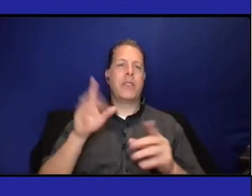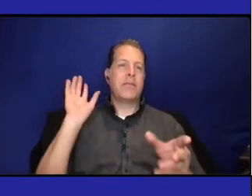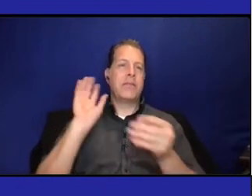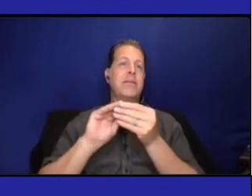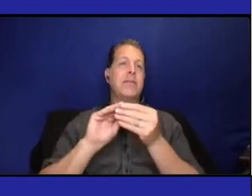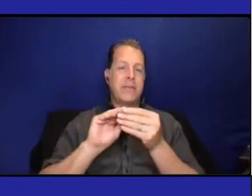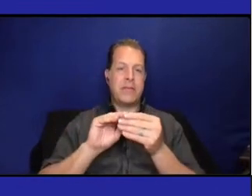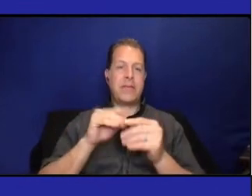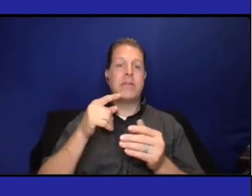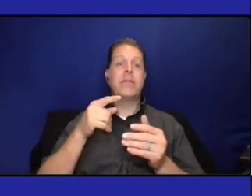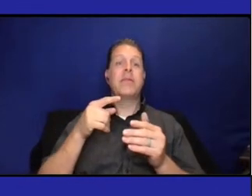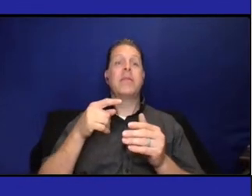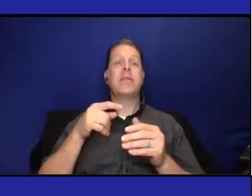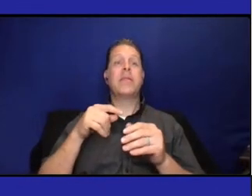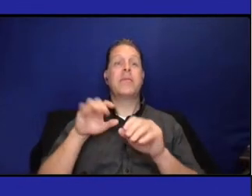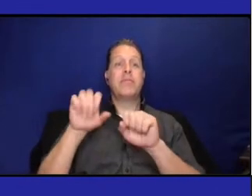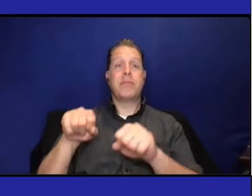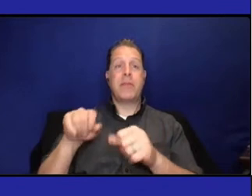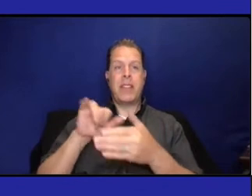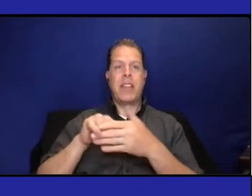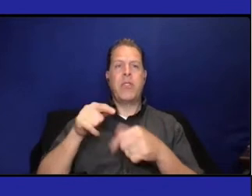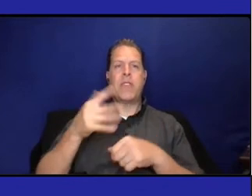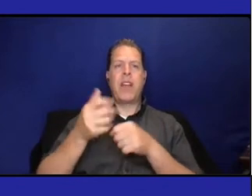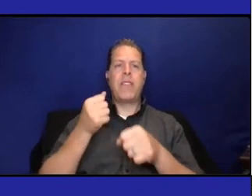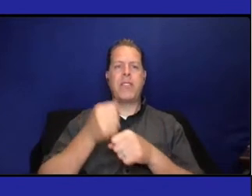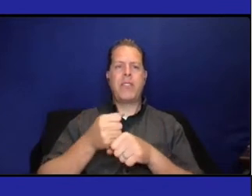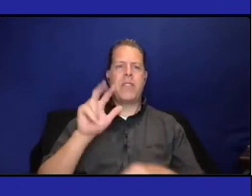fee over the 5-year term of